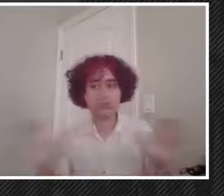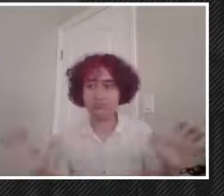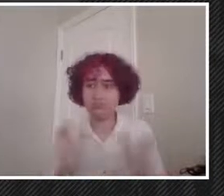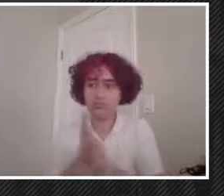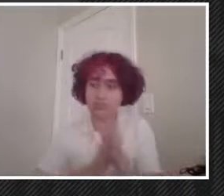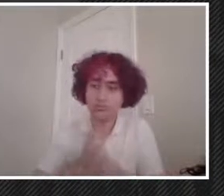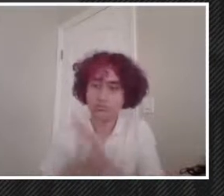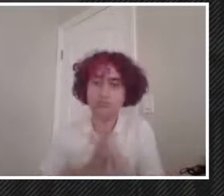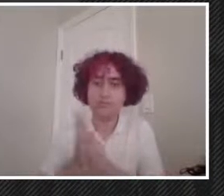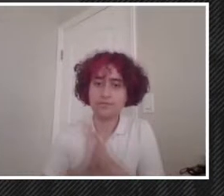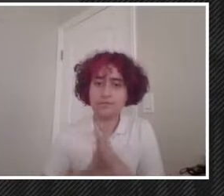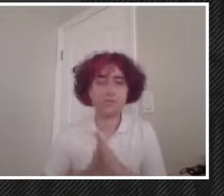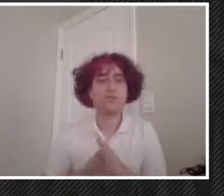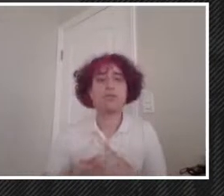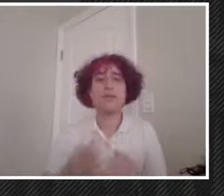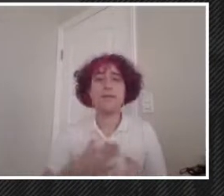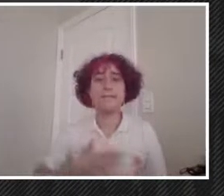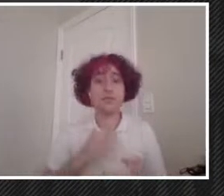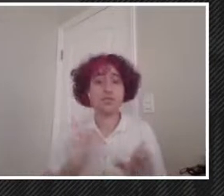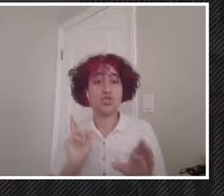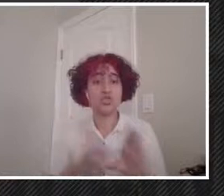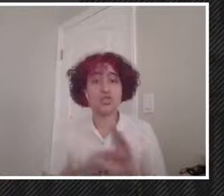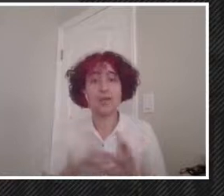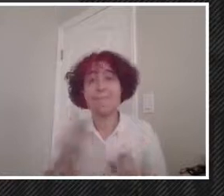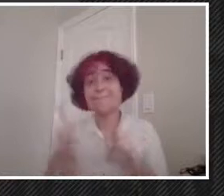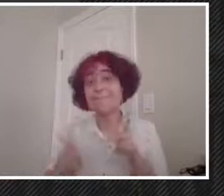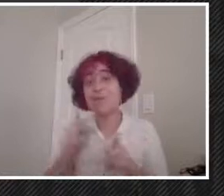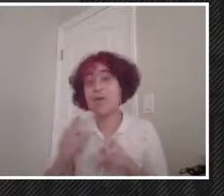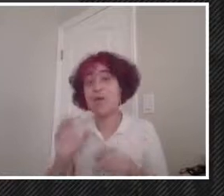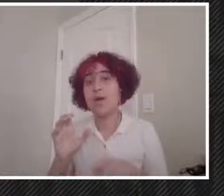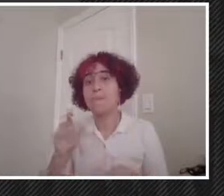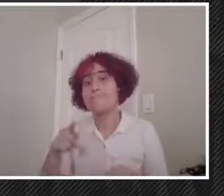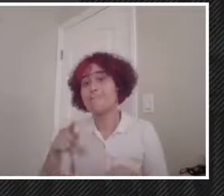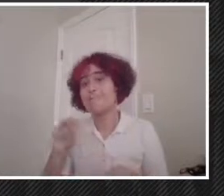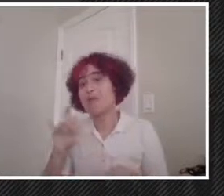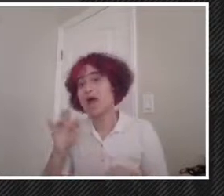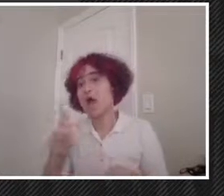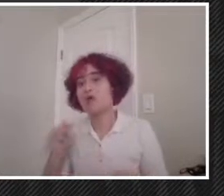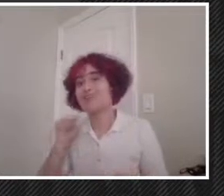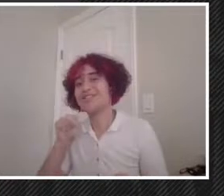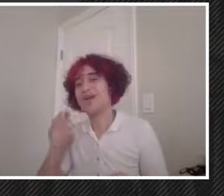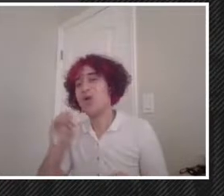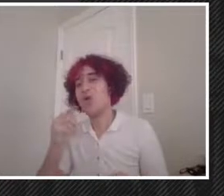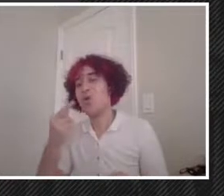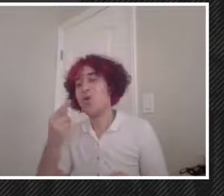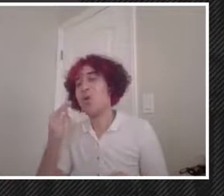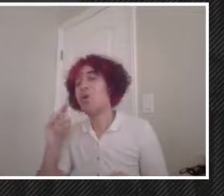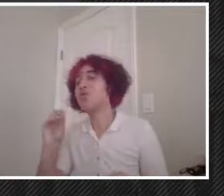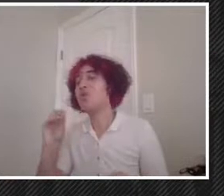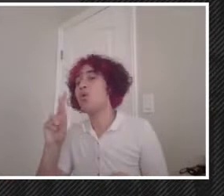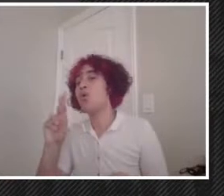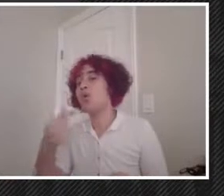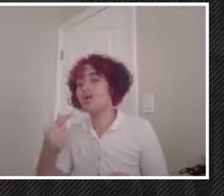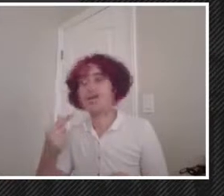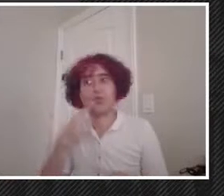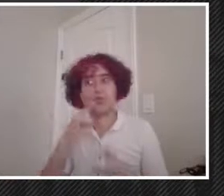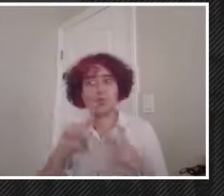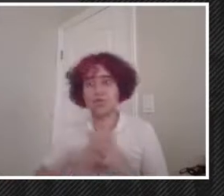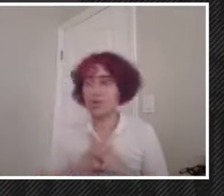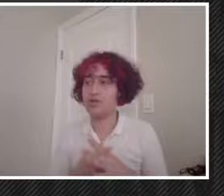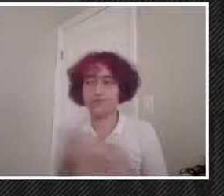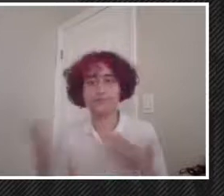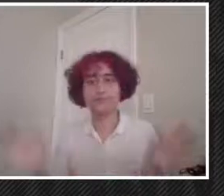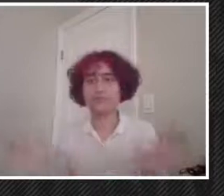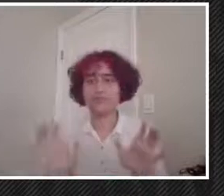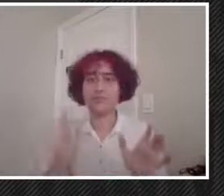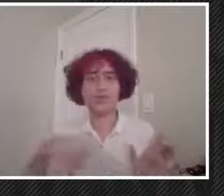join peoplepower.org, and we will get you towards some action. We'll get you. Look, we got a